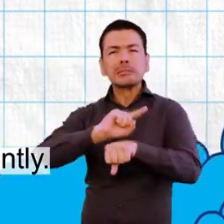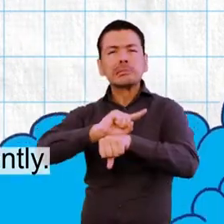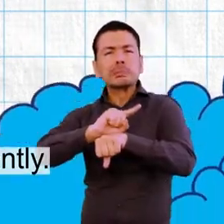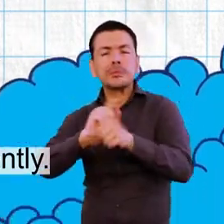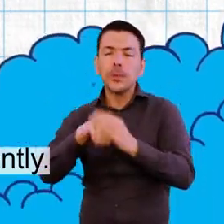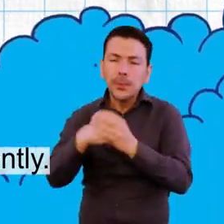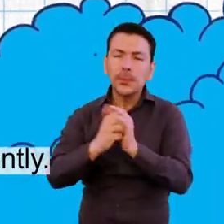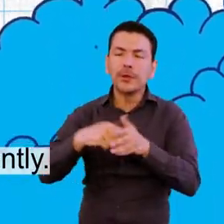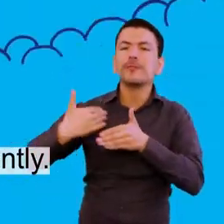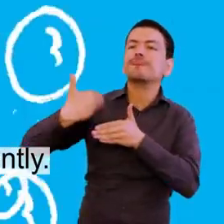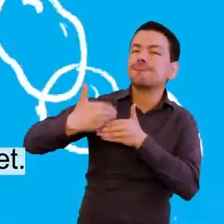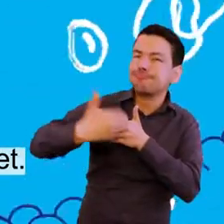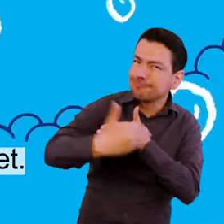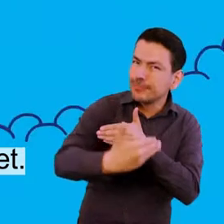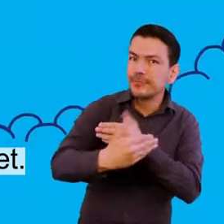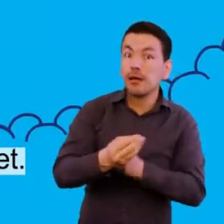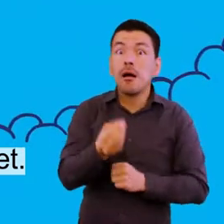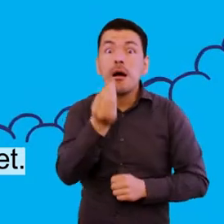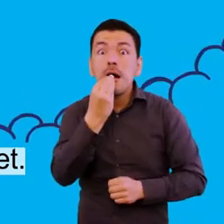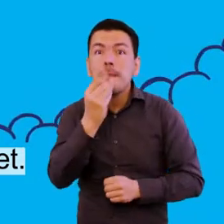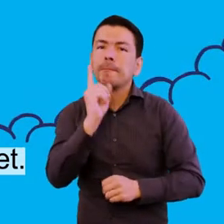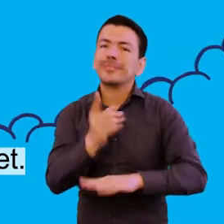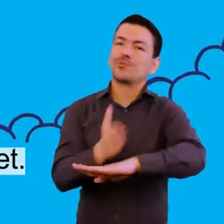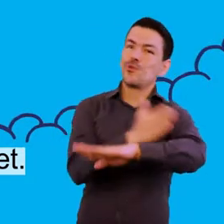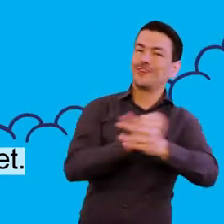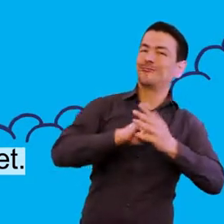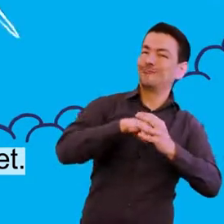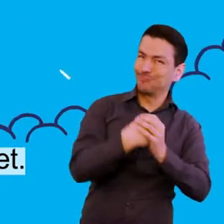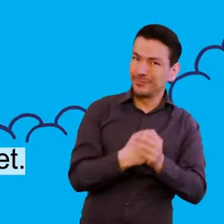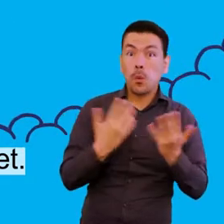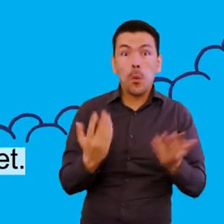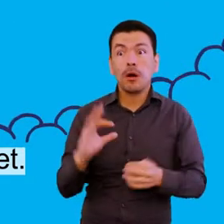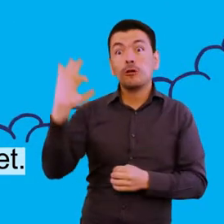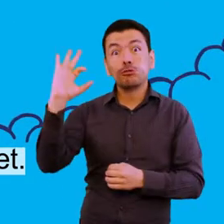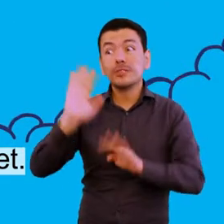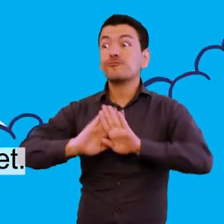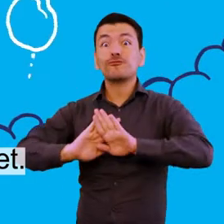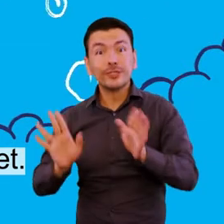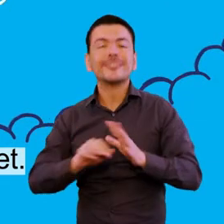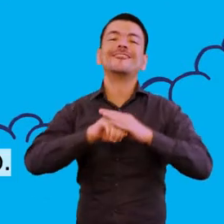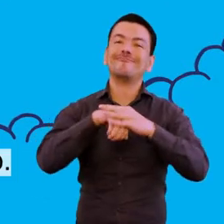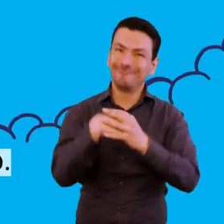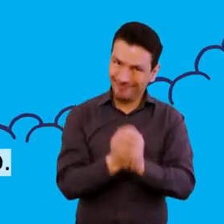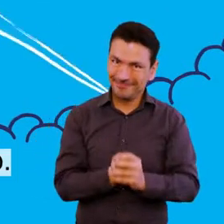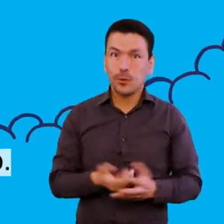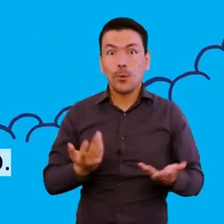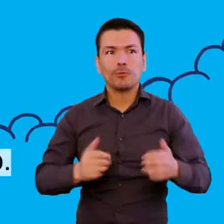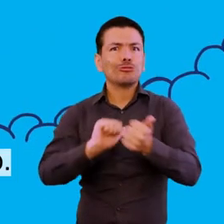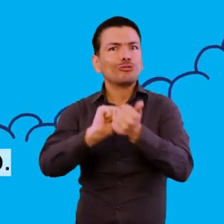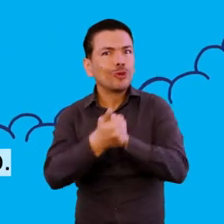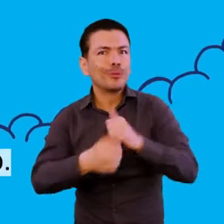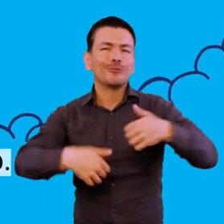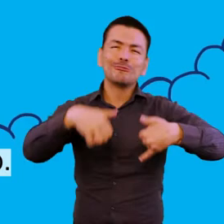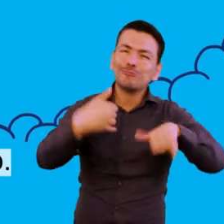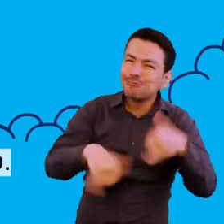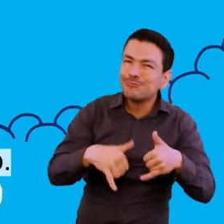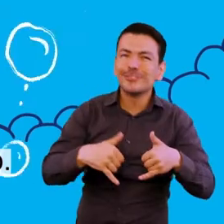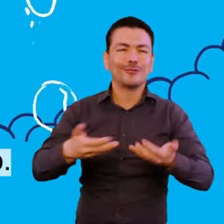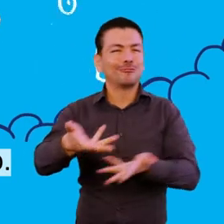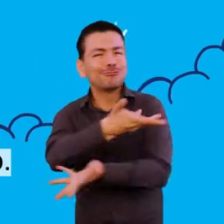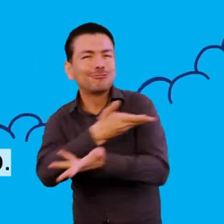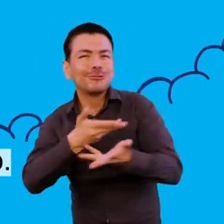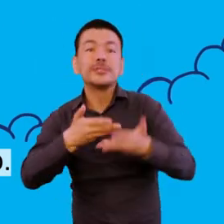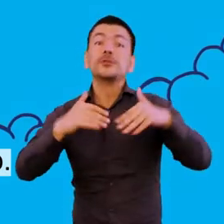seconds, frequently. Wash before eating and after using the toilet. Remember to wash after